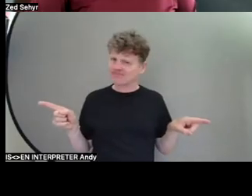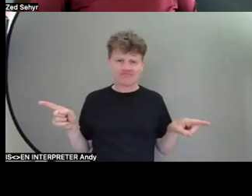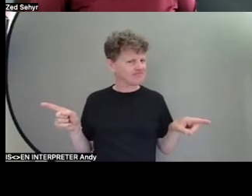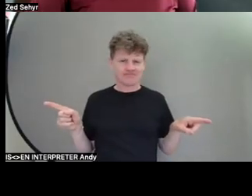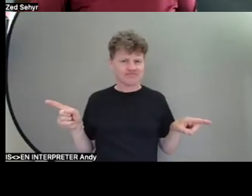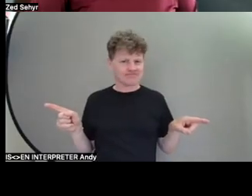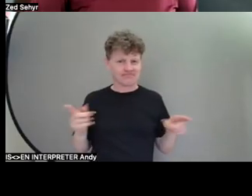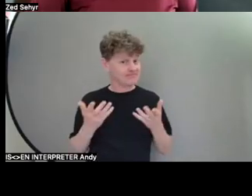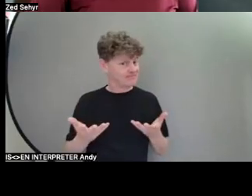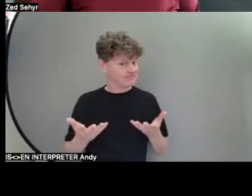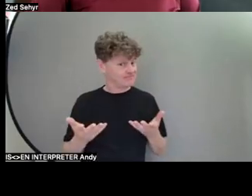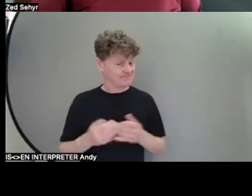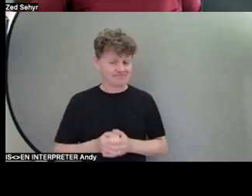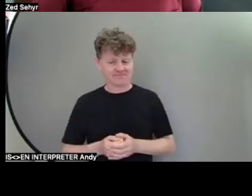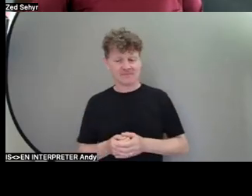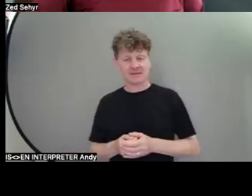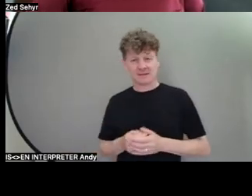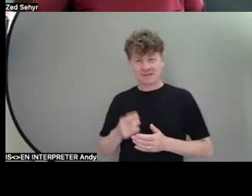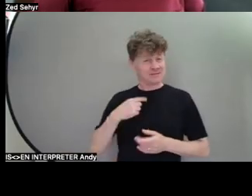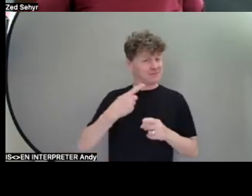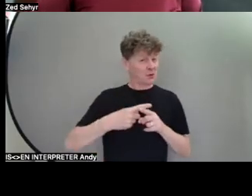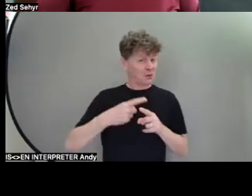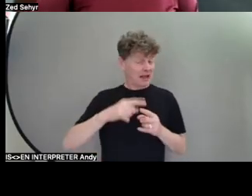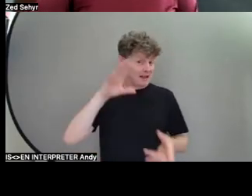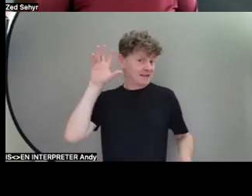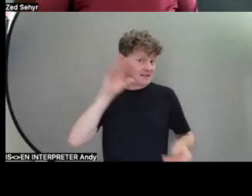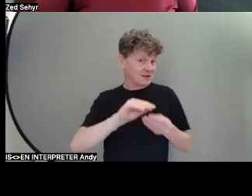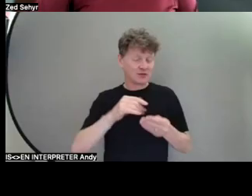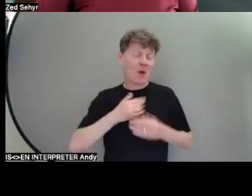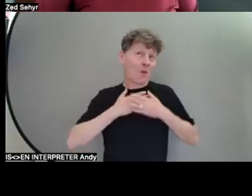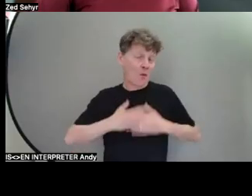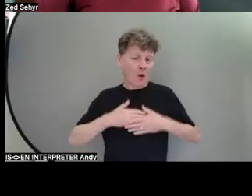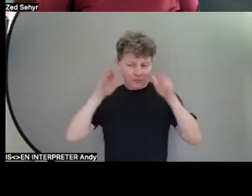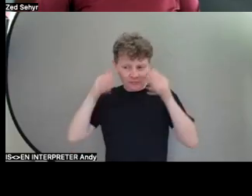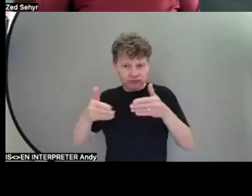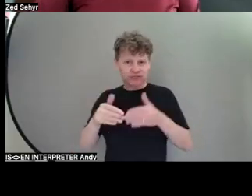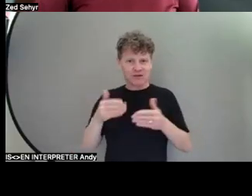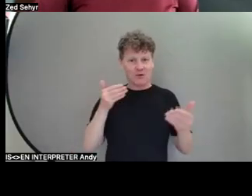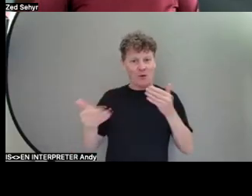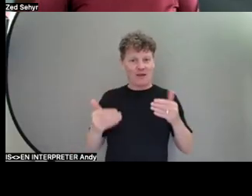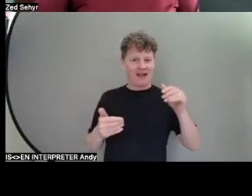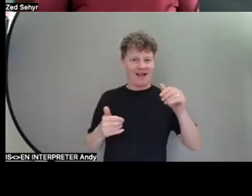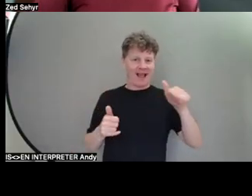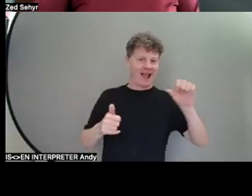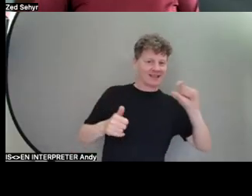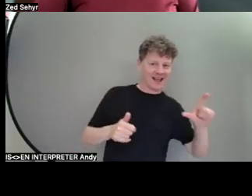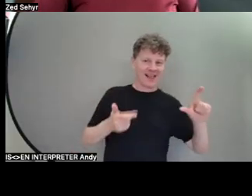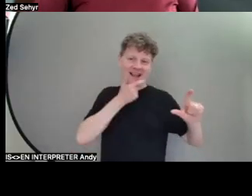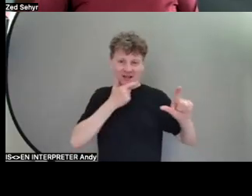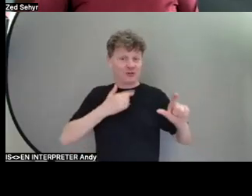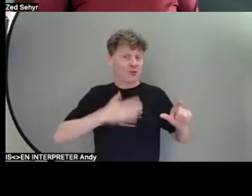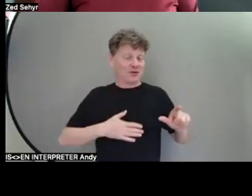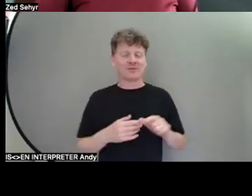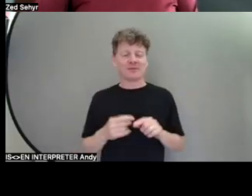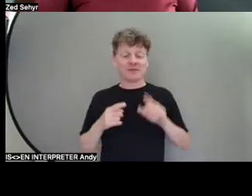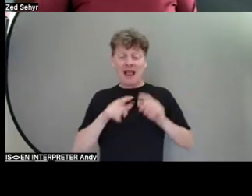Okay. So just to quickly summarize, I do want to get to our ASL English comparison. So ASL